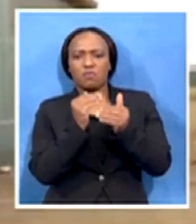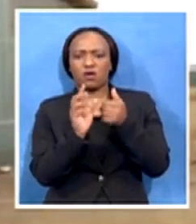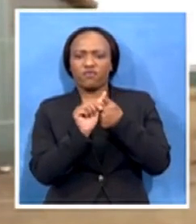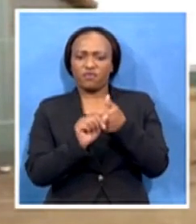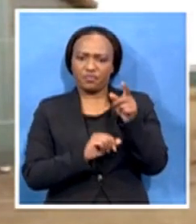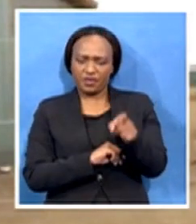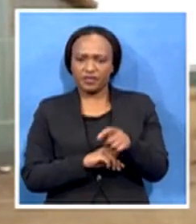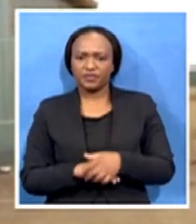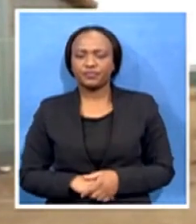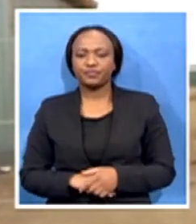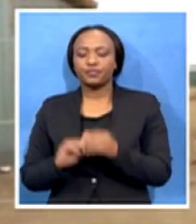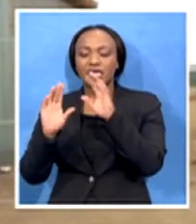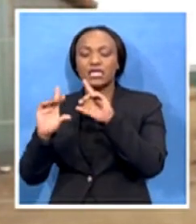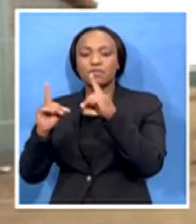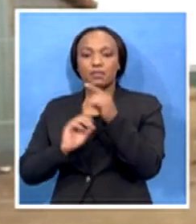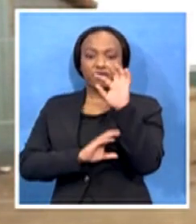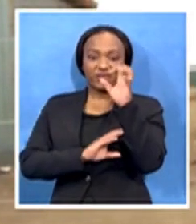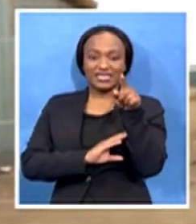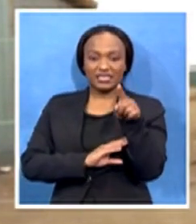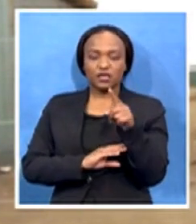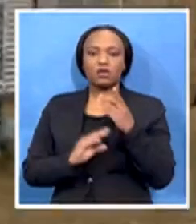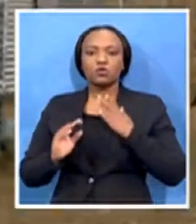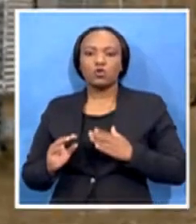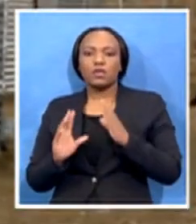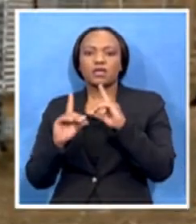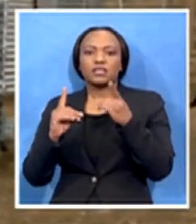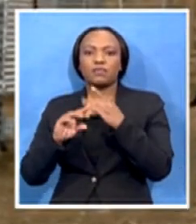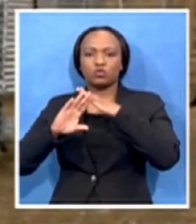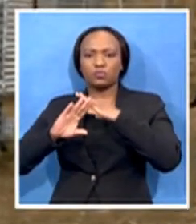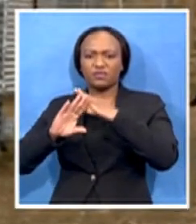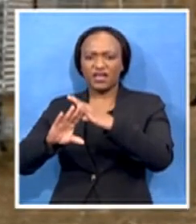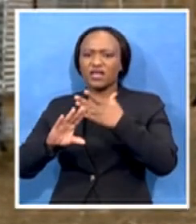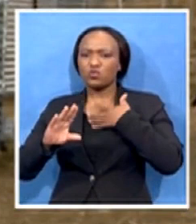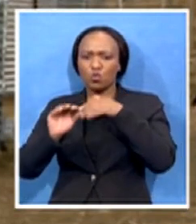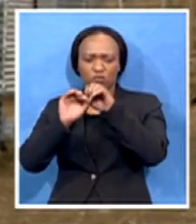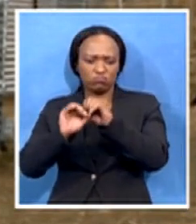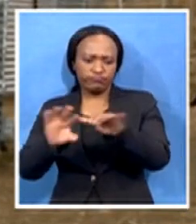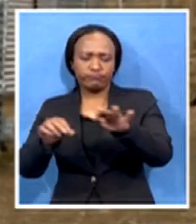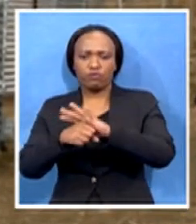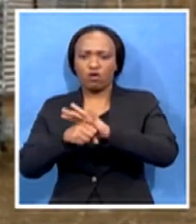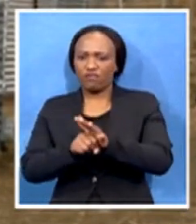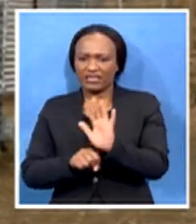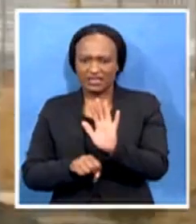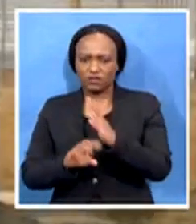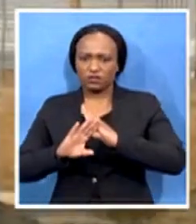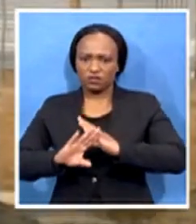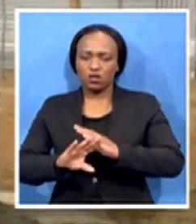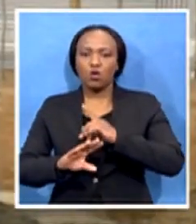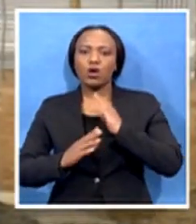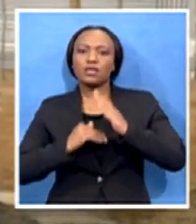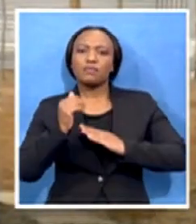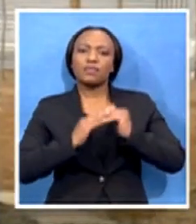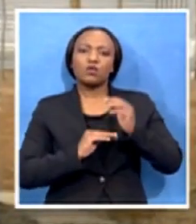were built to prevent the spread of COVID-19. The department says they were built at a cost of 22,000 rand per